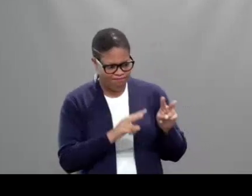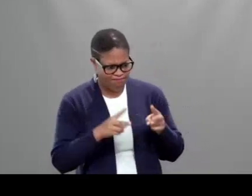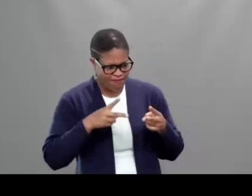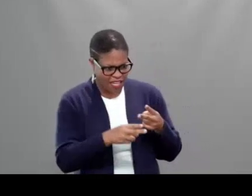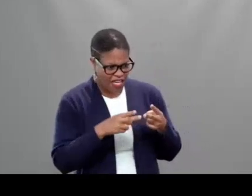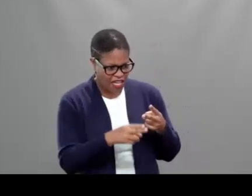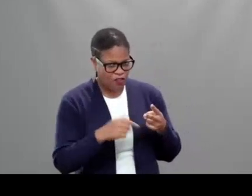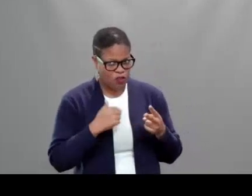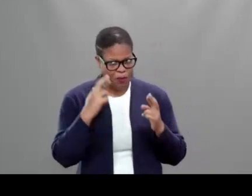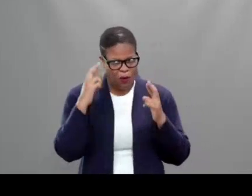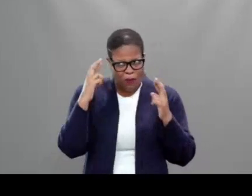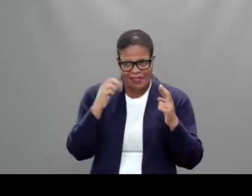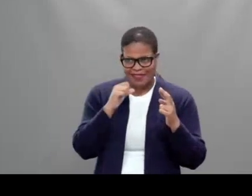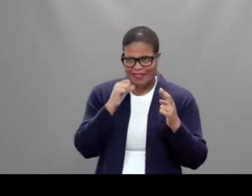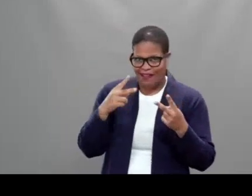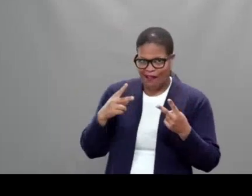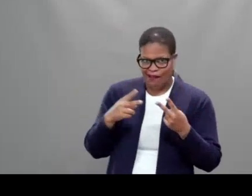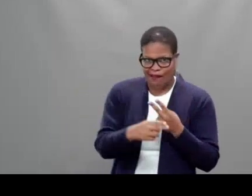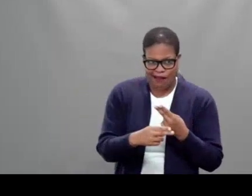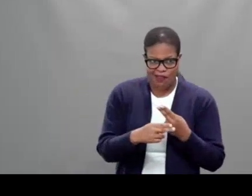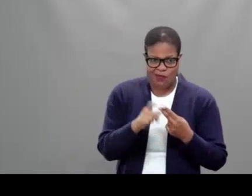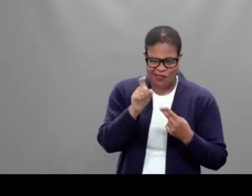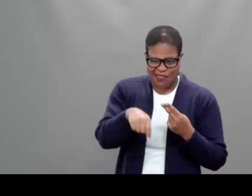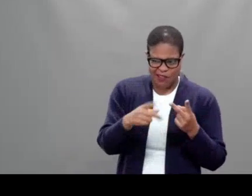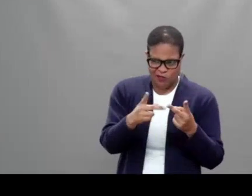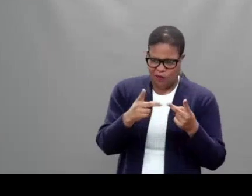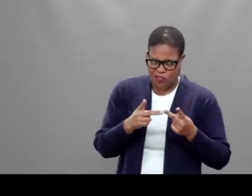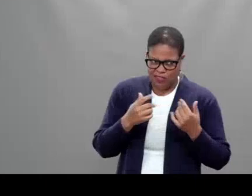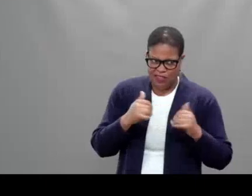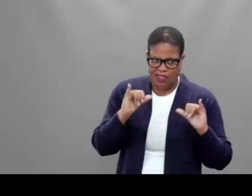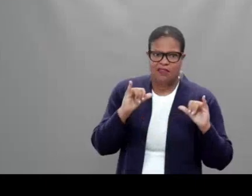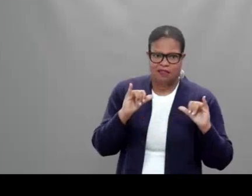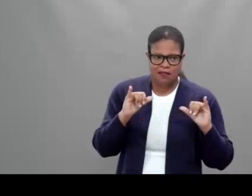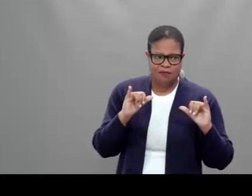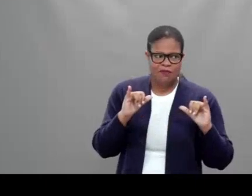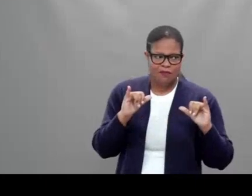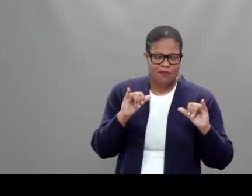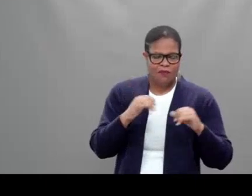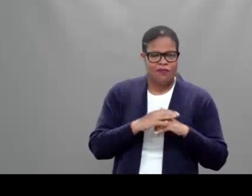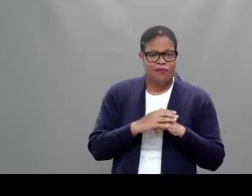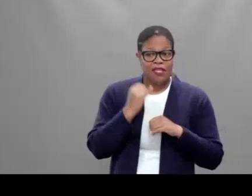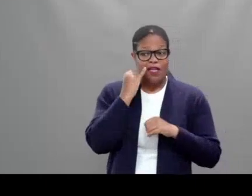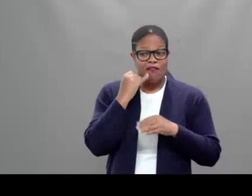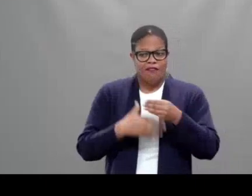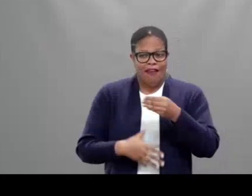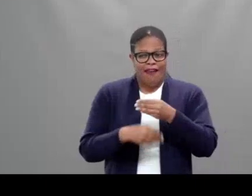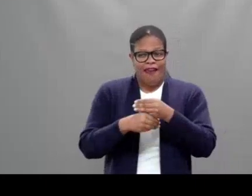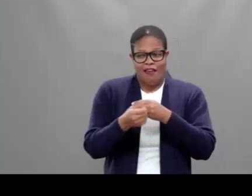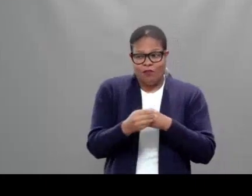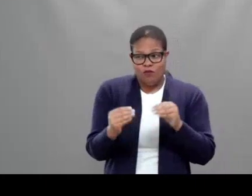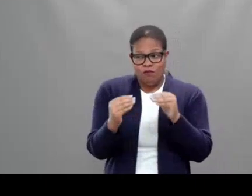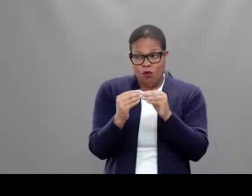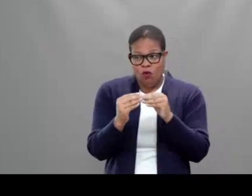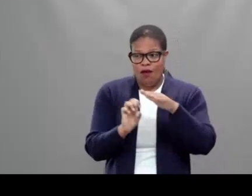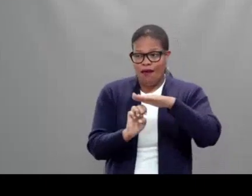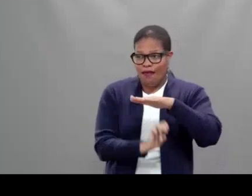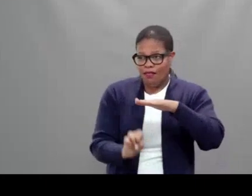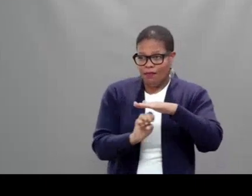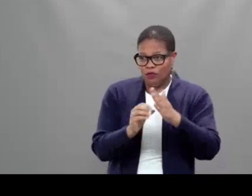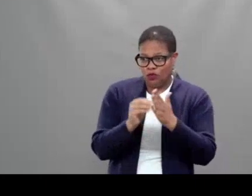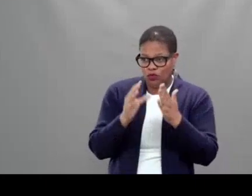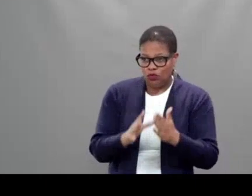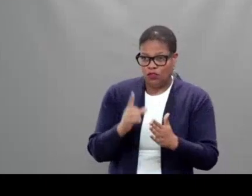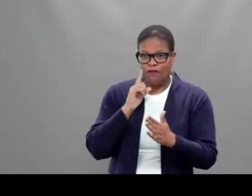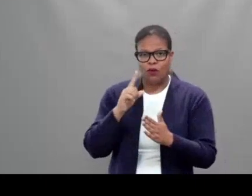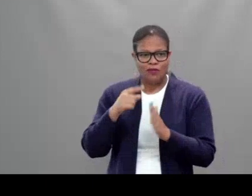So I'm hoping that we don't, because we do need those positions. If we add a couple more elementary students,